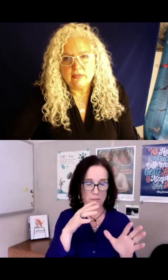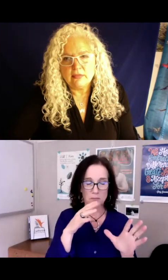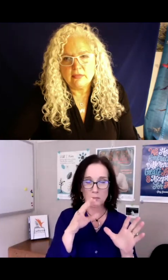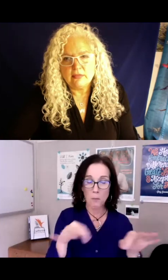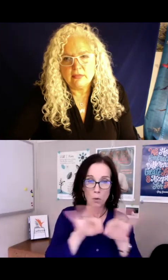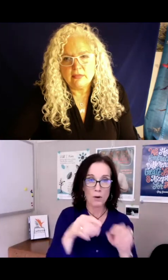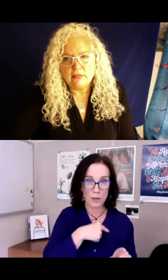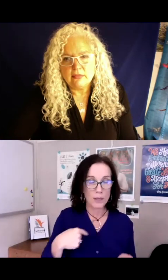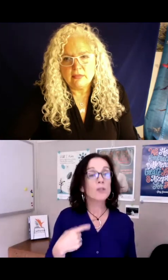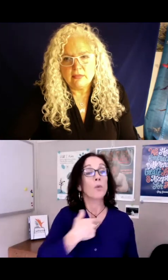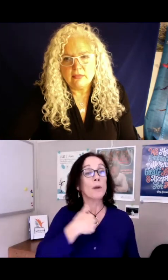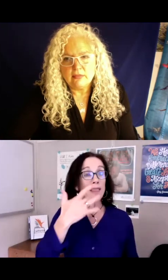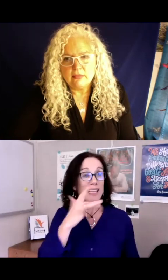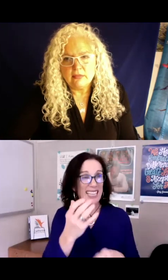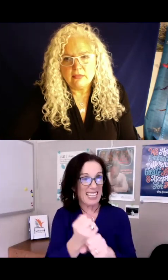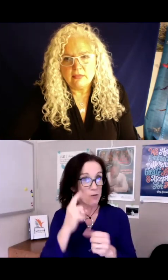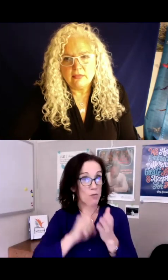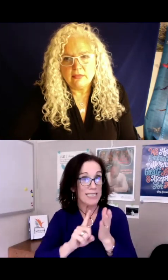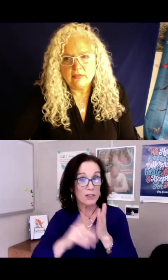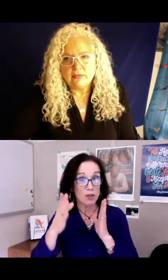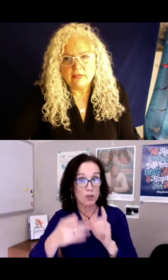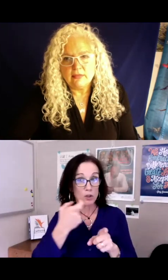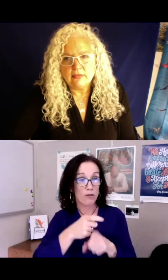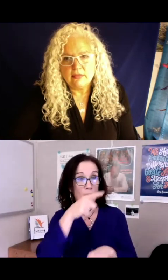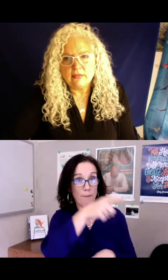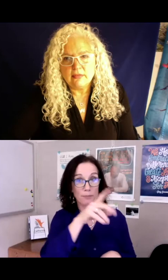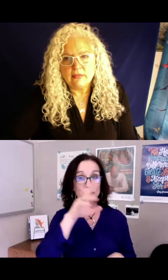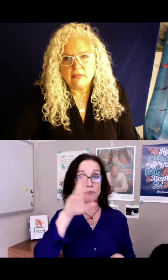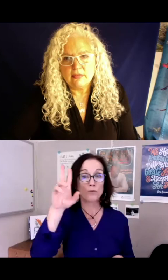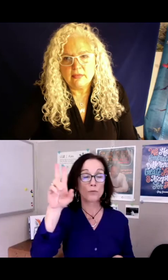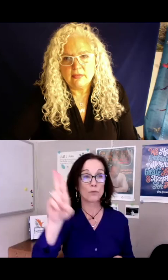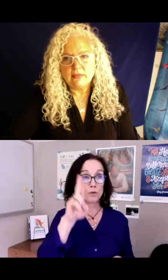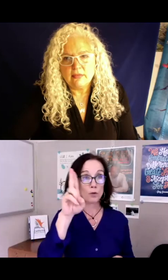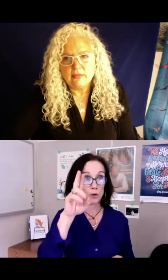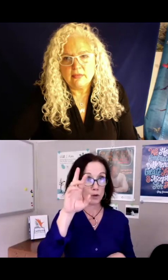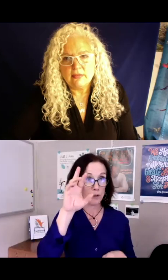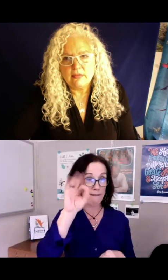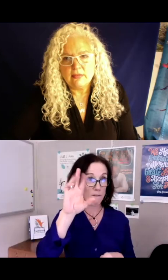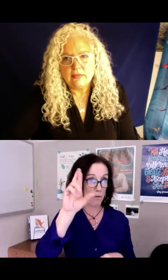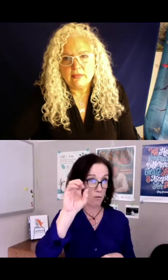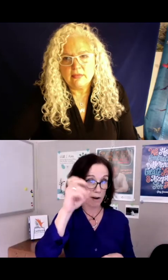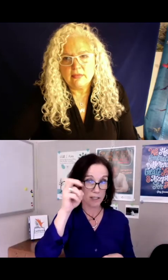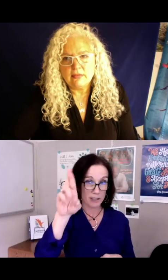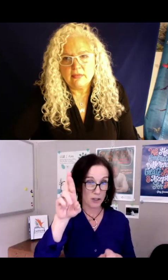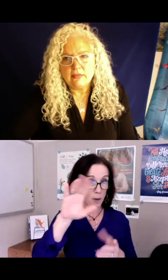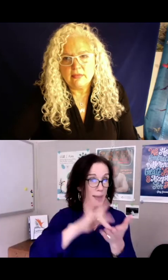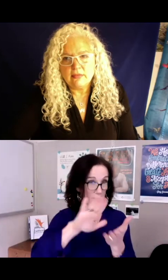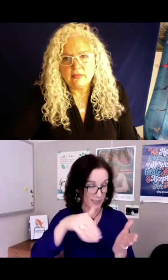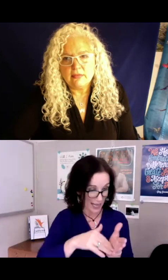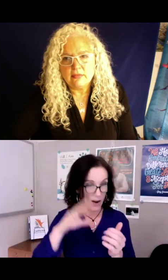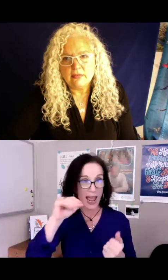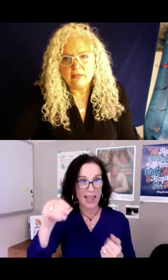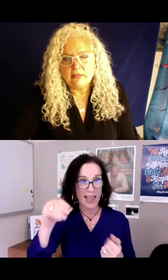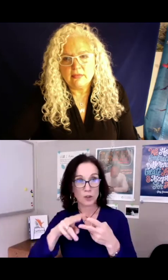they're growing, and that's very important. And we are very lucky to have gotten a researcher